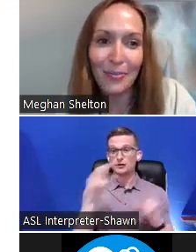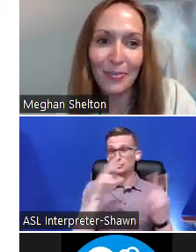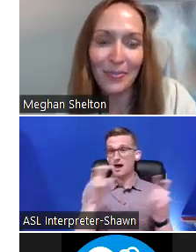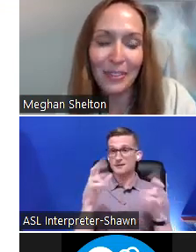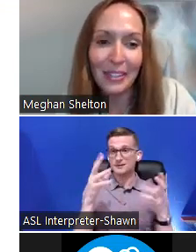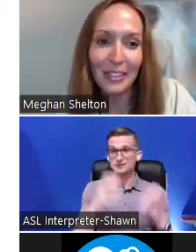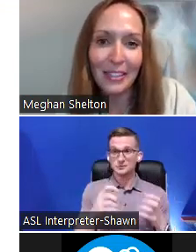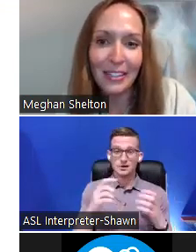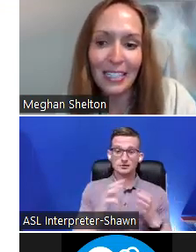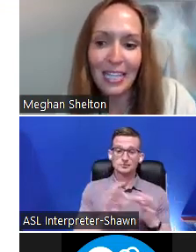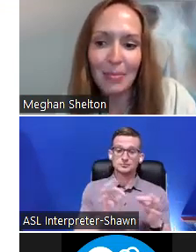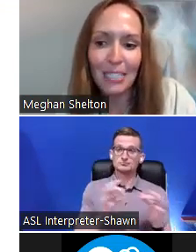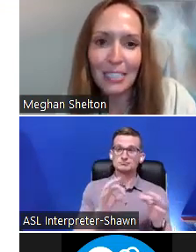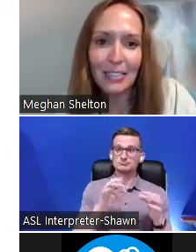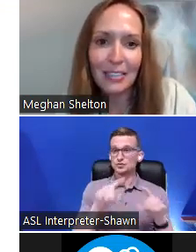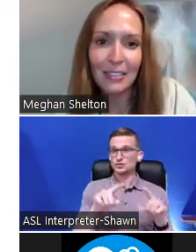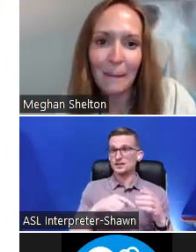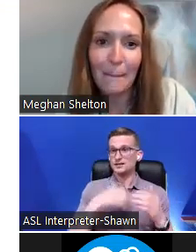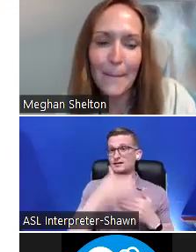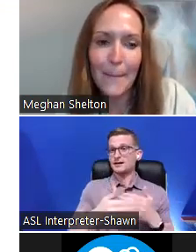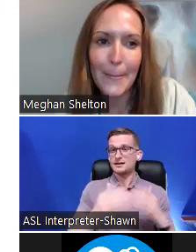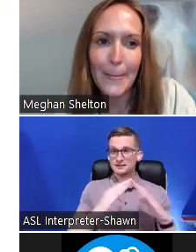hall. Next slide, please.